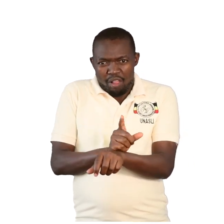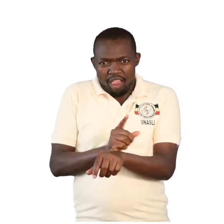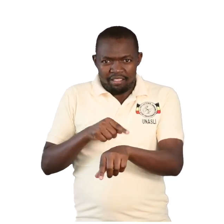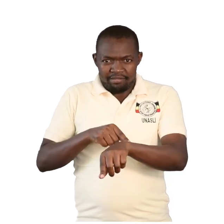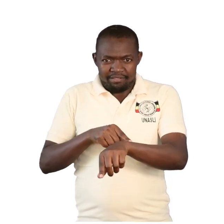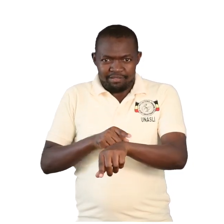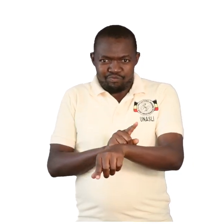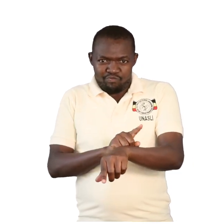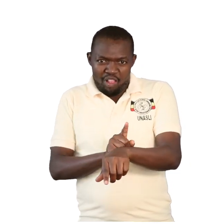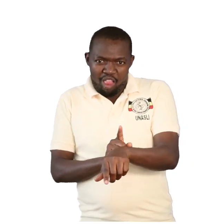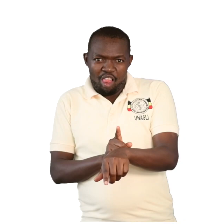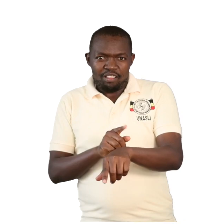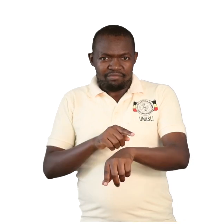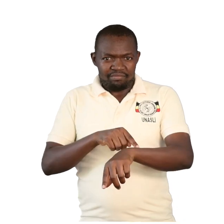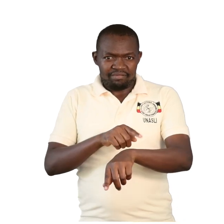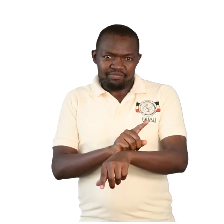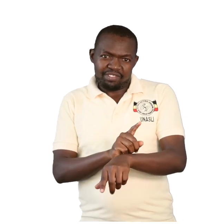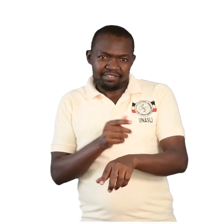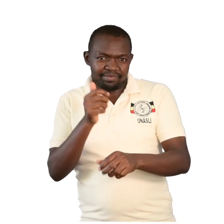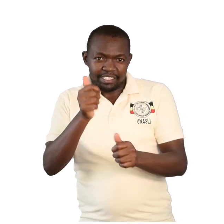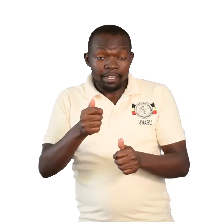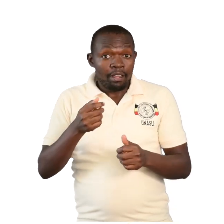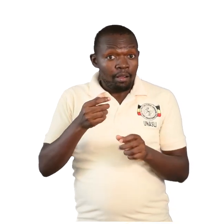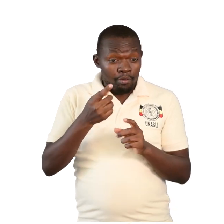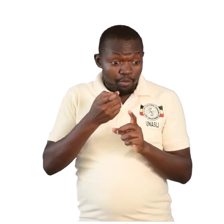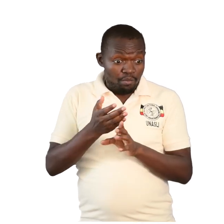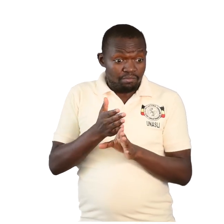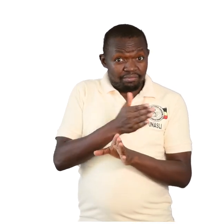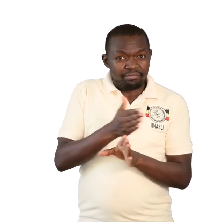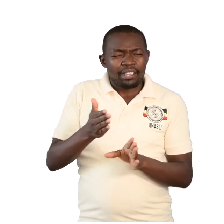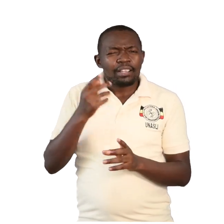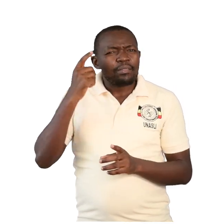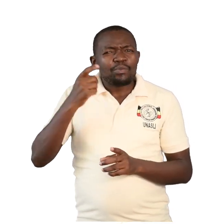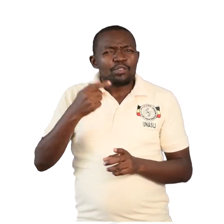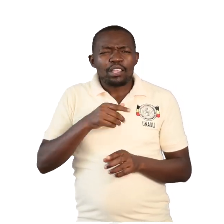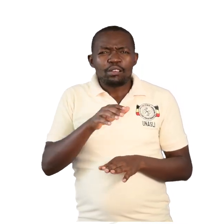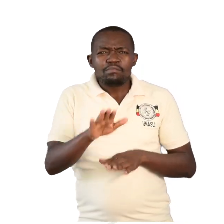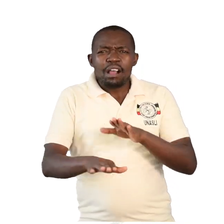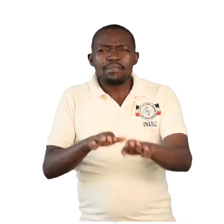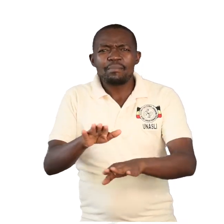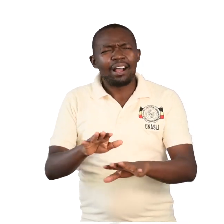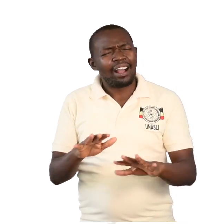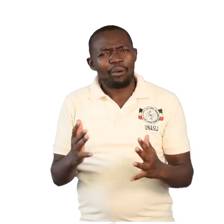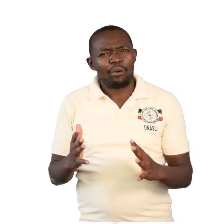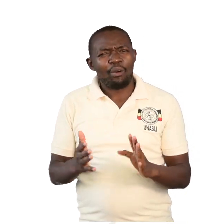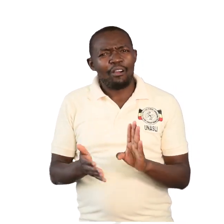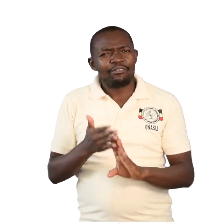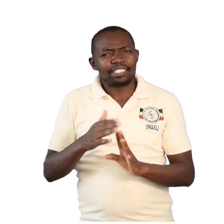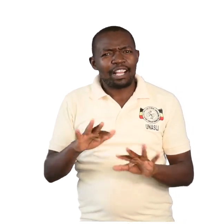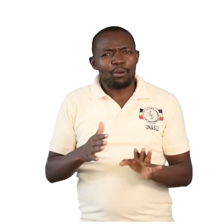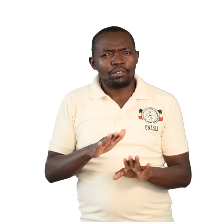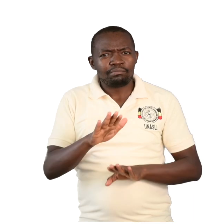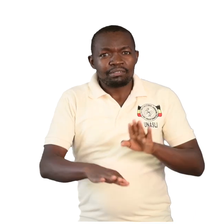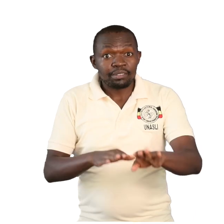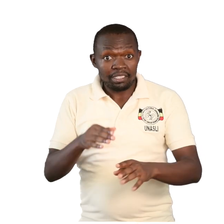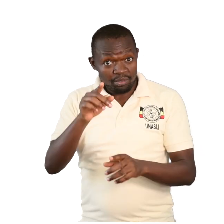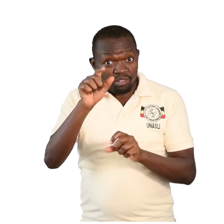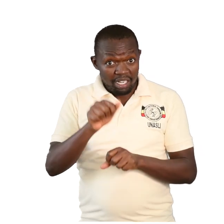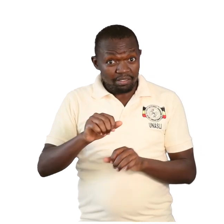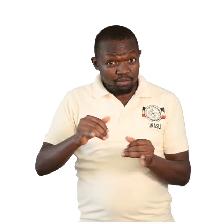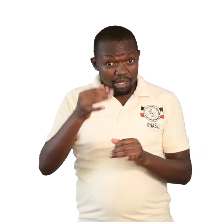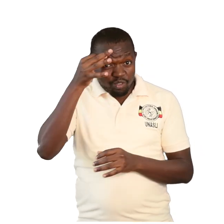paces. From what we have done, how fast do you think you can move? Can you try to determine